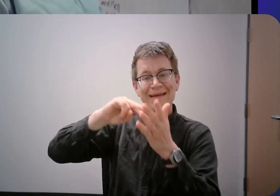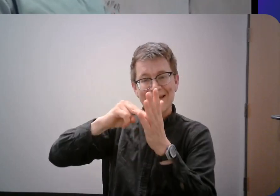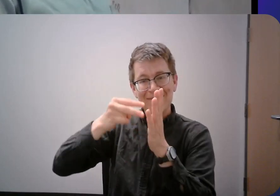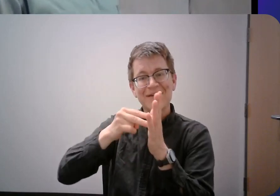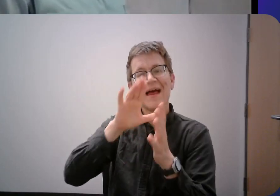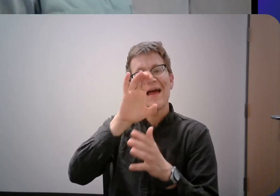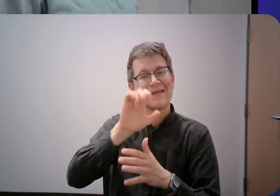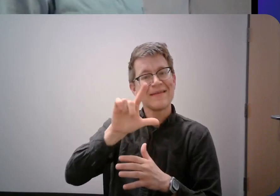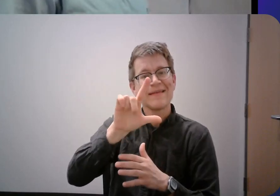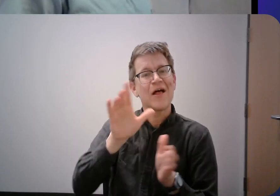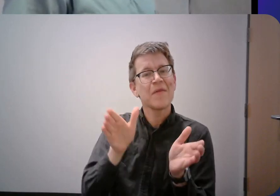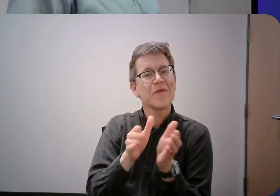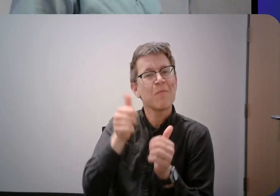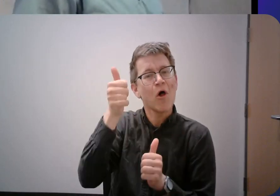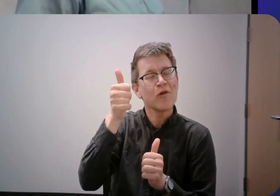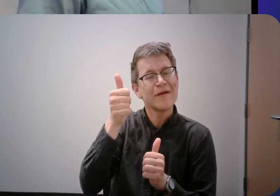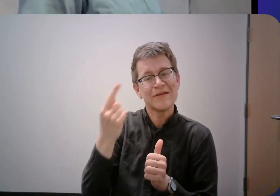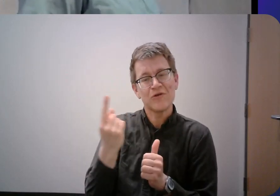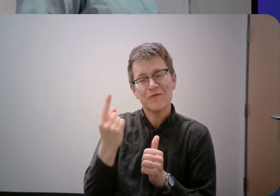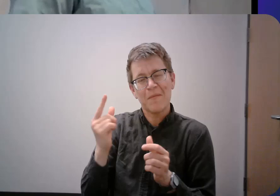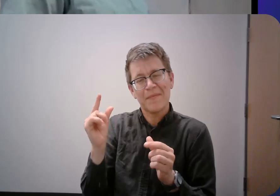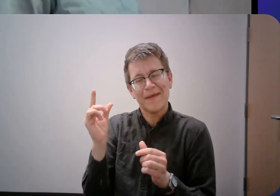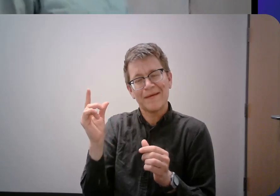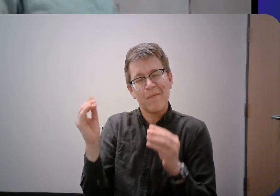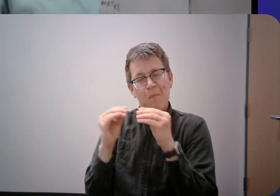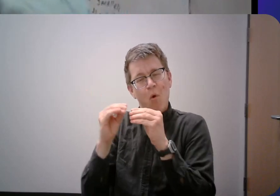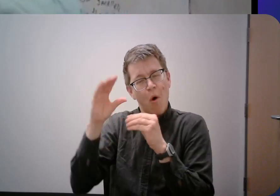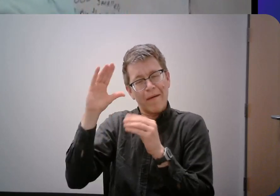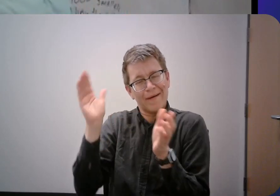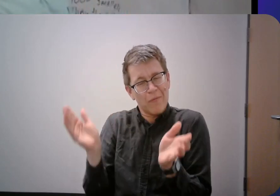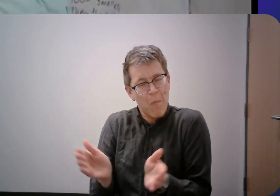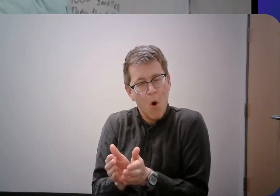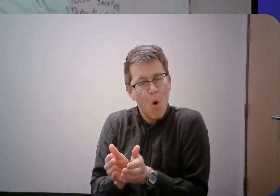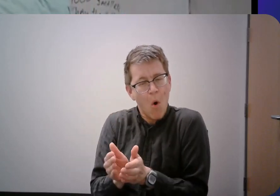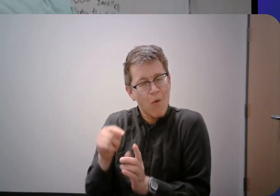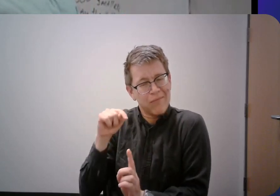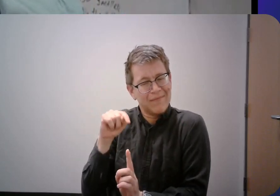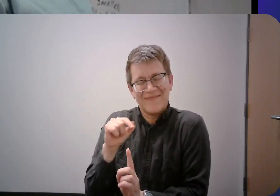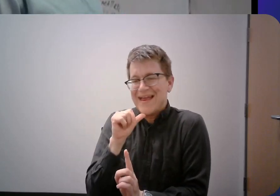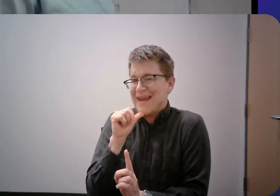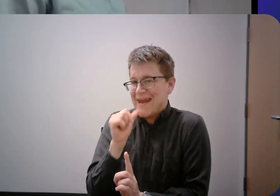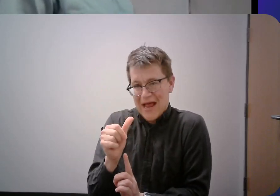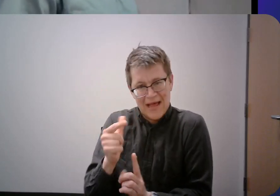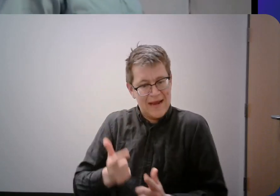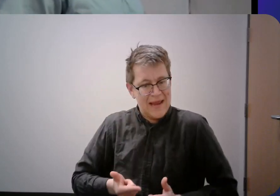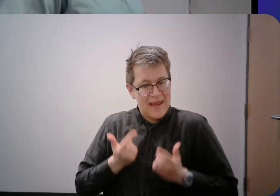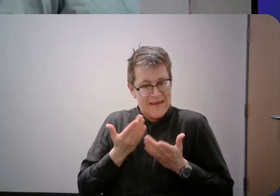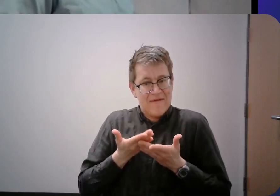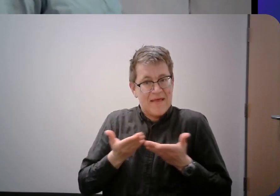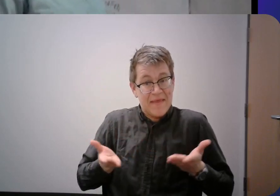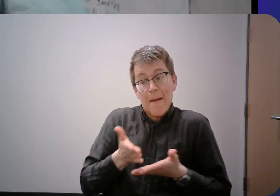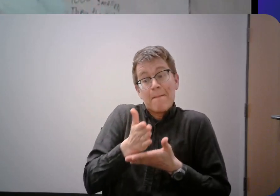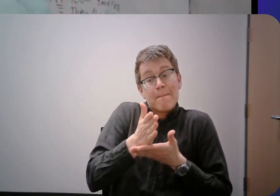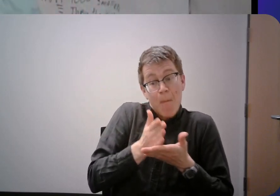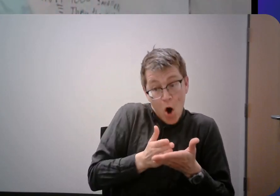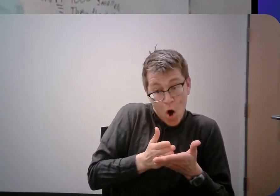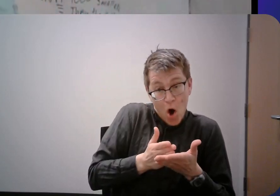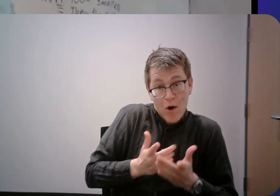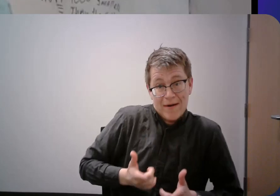a living thing. It may be a part of something living, but it's not.